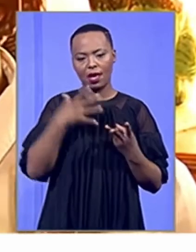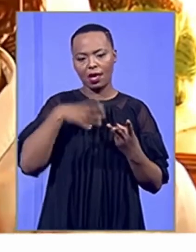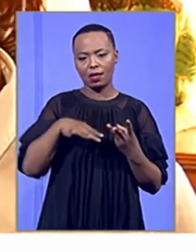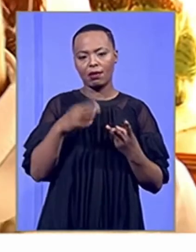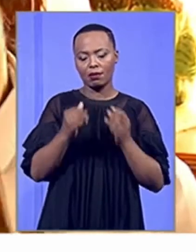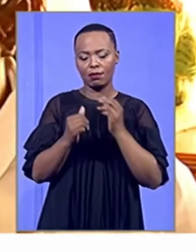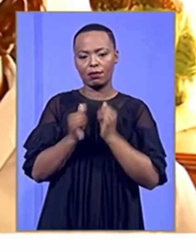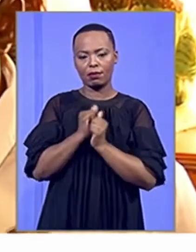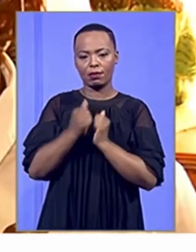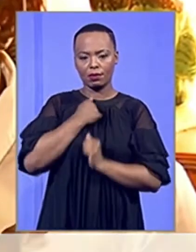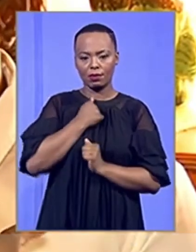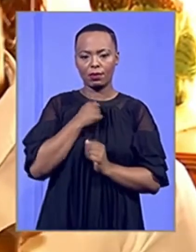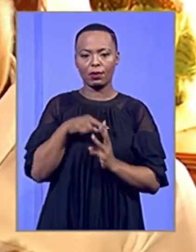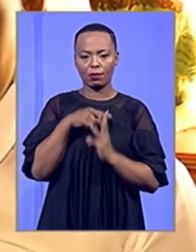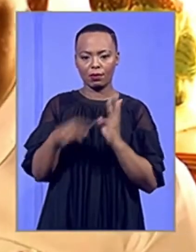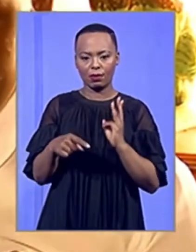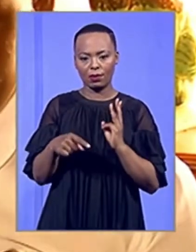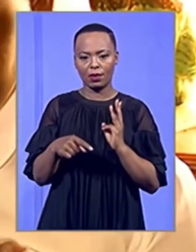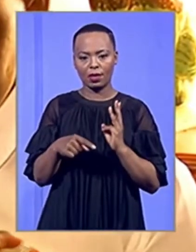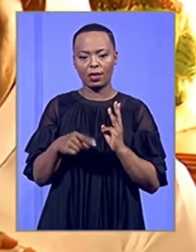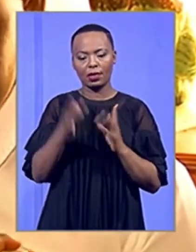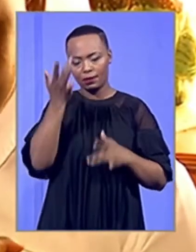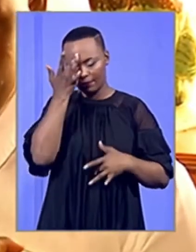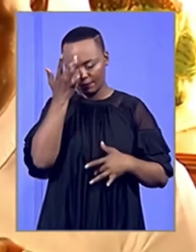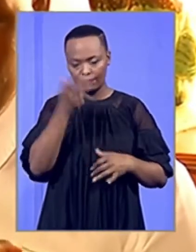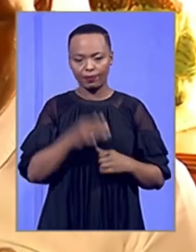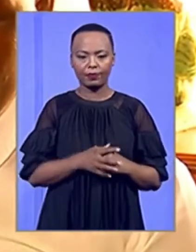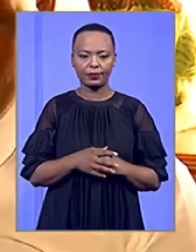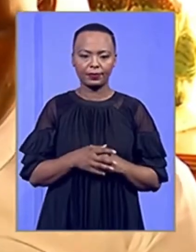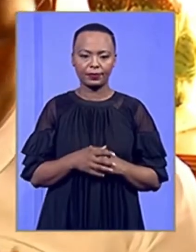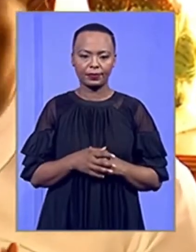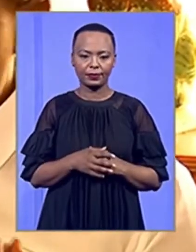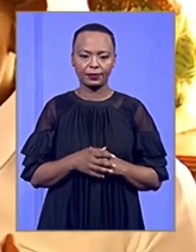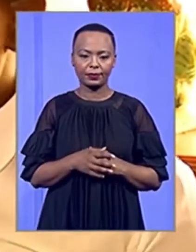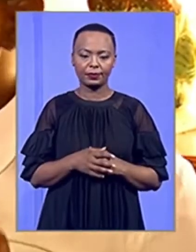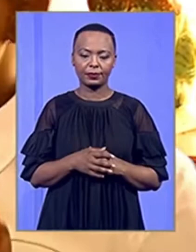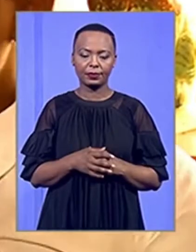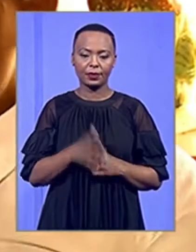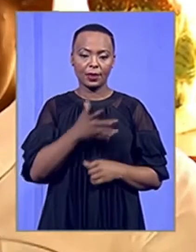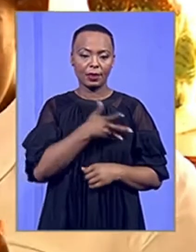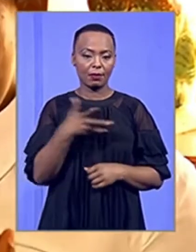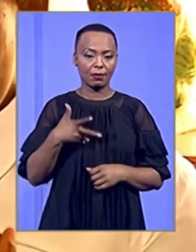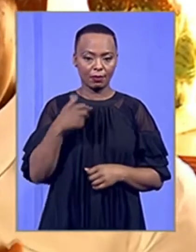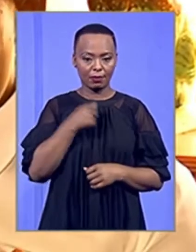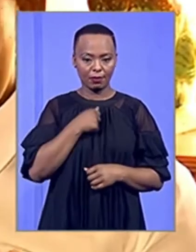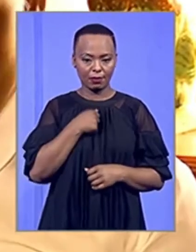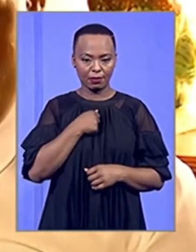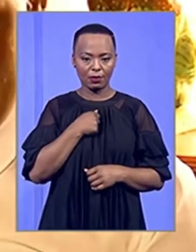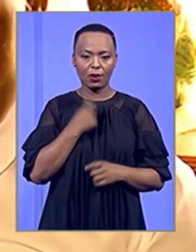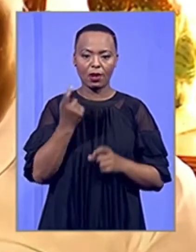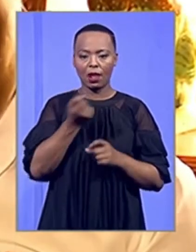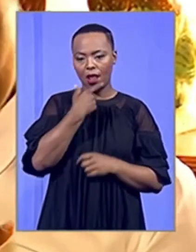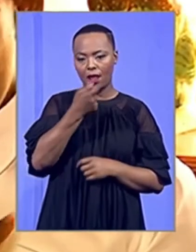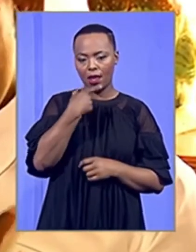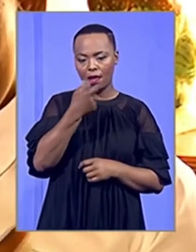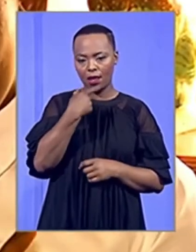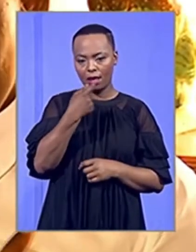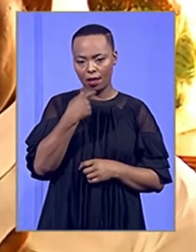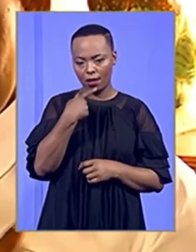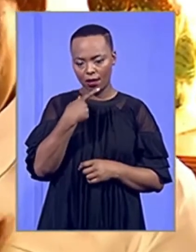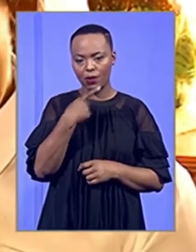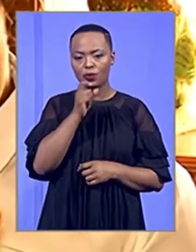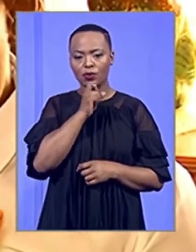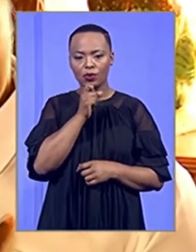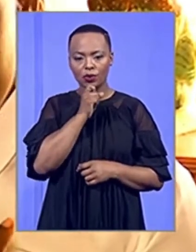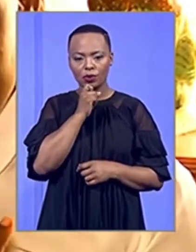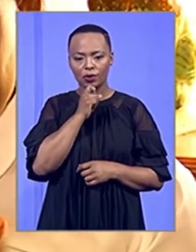ka moka o bona gala ba batho then manaka o ba ile mo project treatment o ba magolaka ba ka se